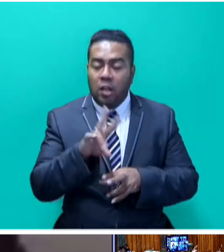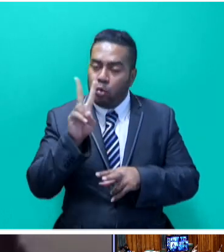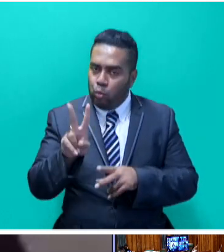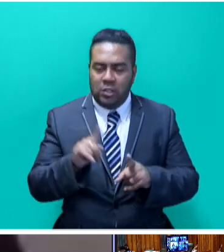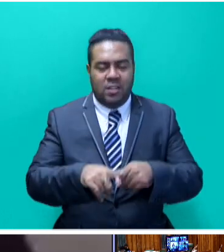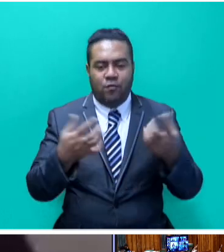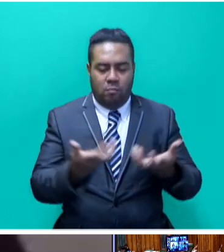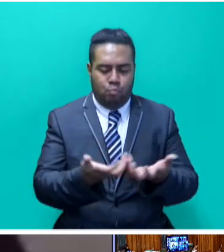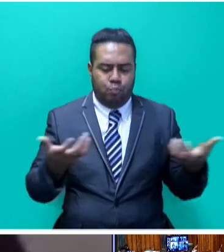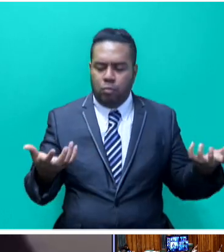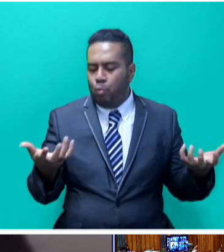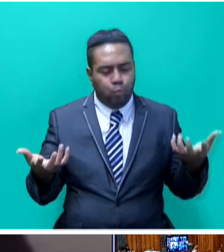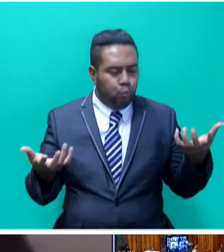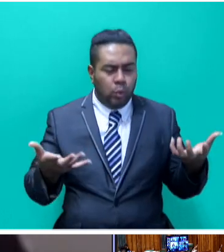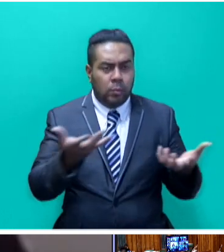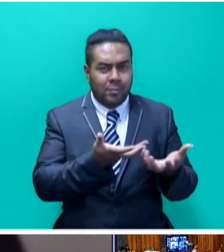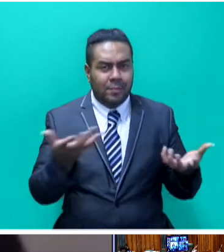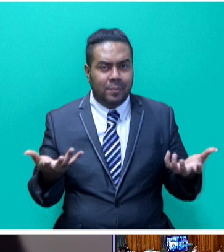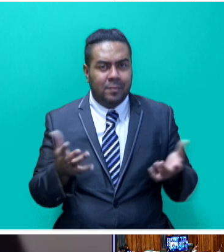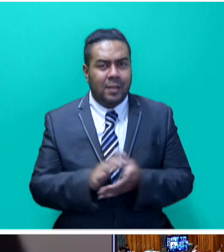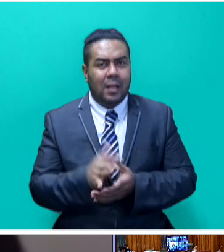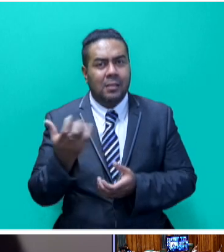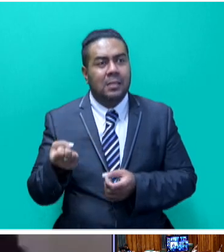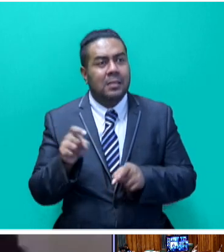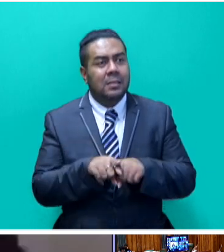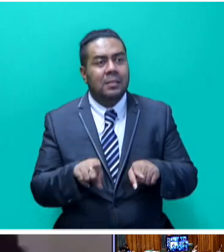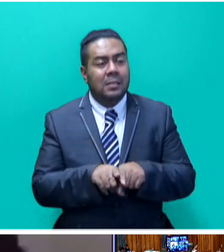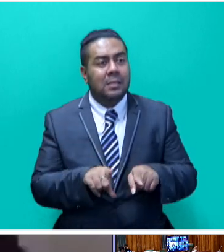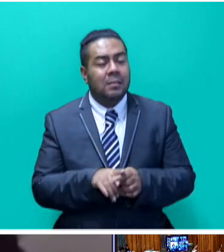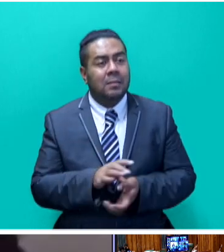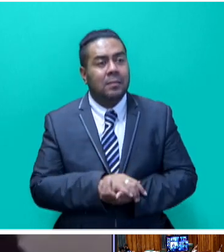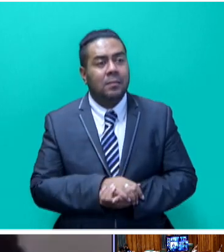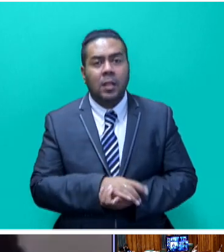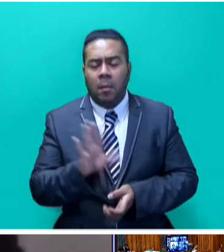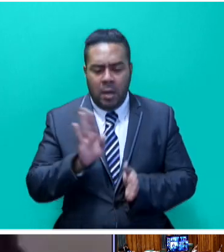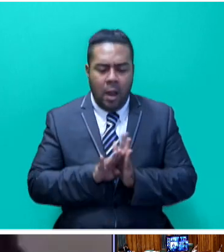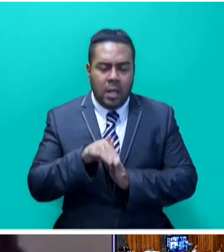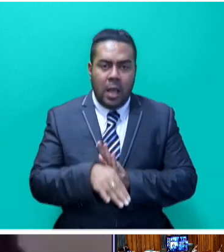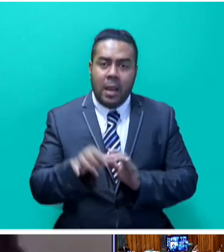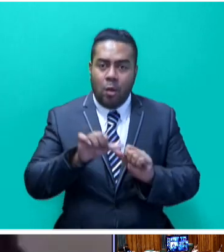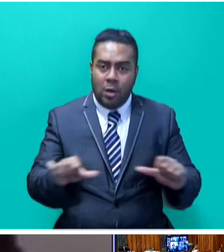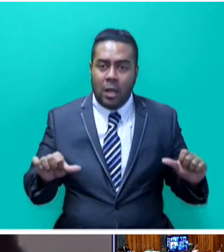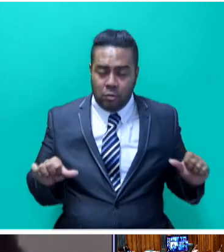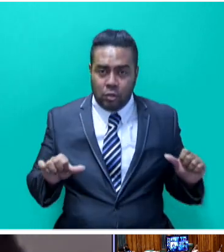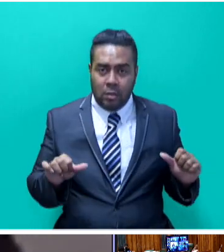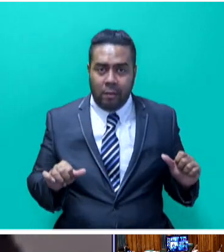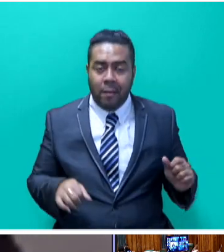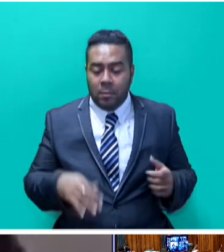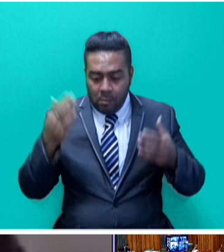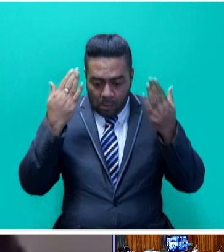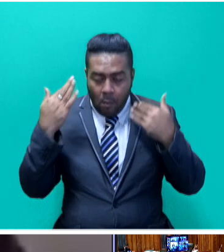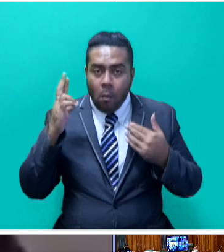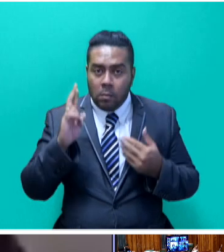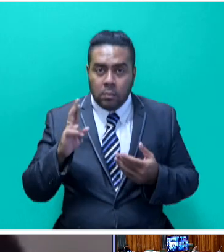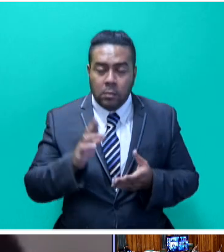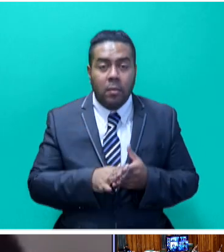things. Falling share of the GDP does not mean there is a decline in agriculture. Mr. Speaker, sir, the leader